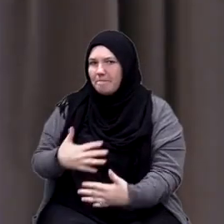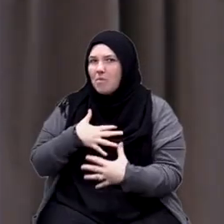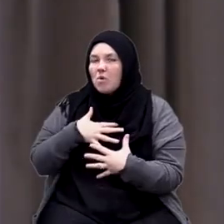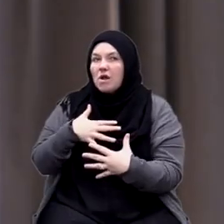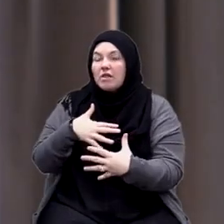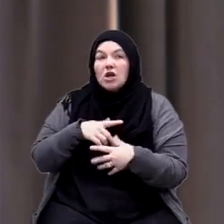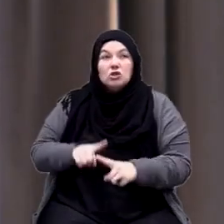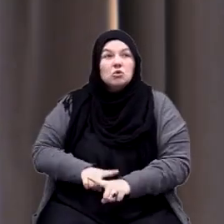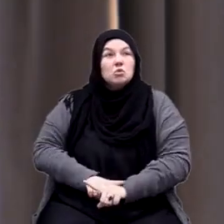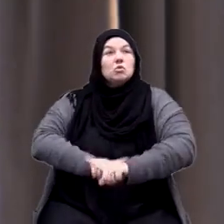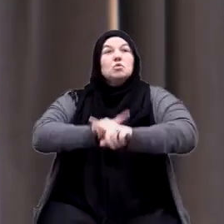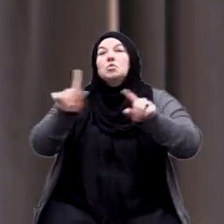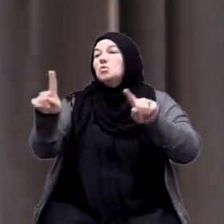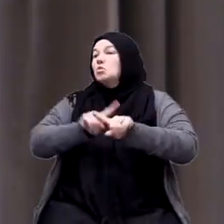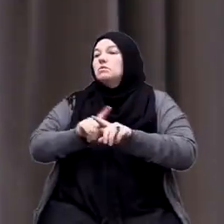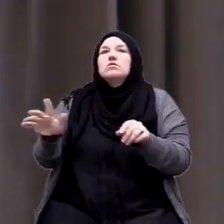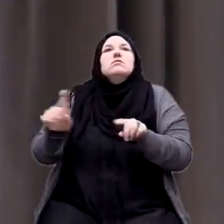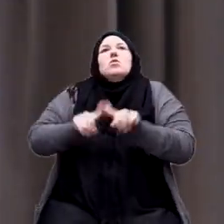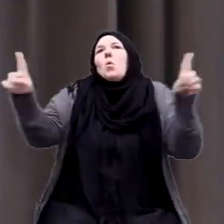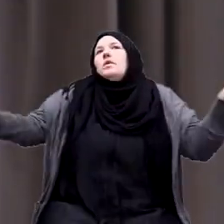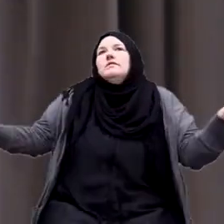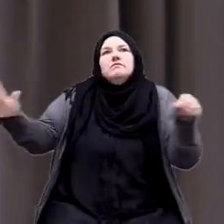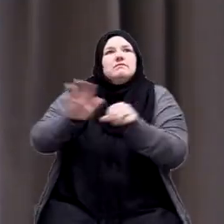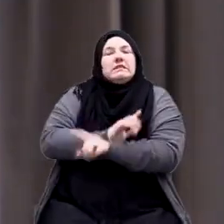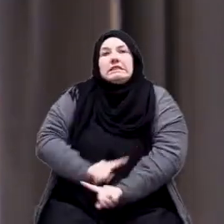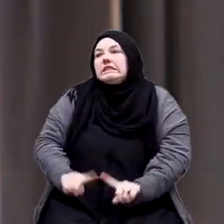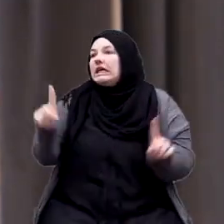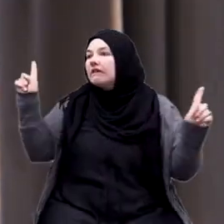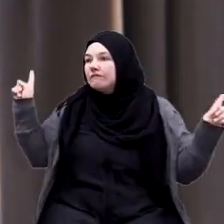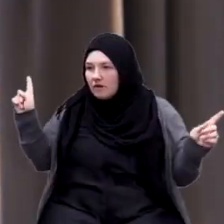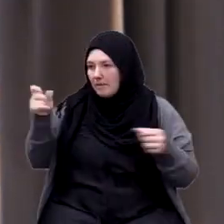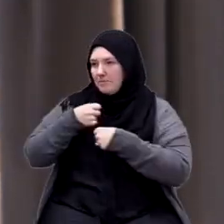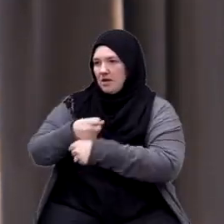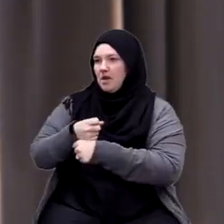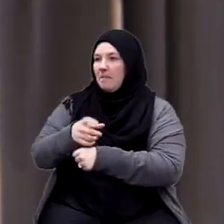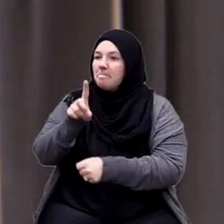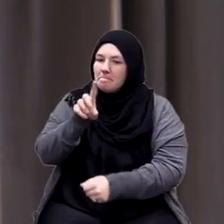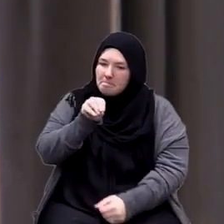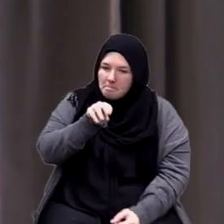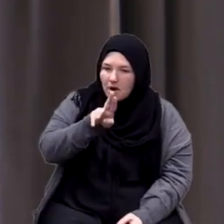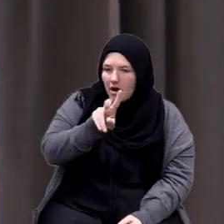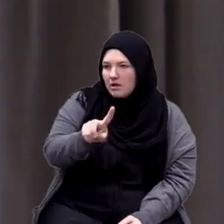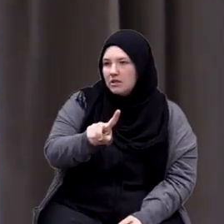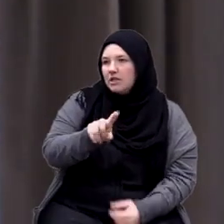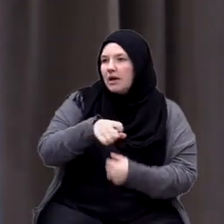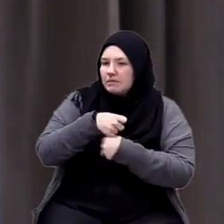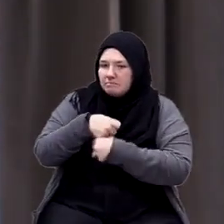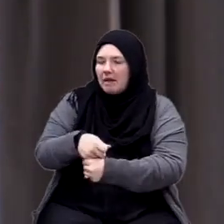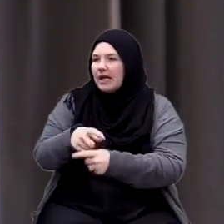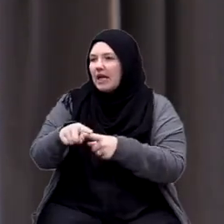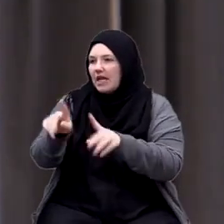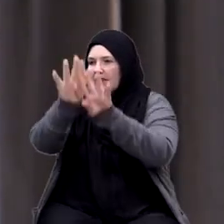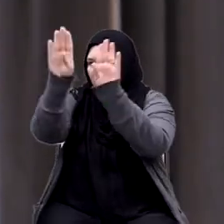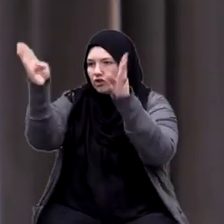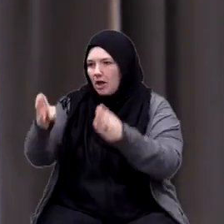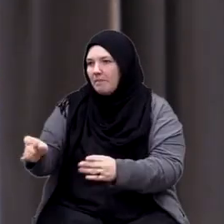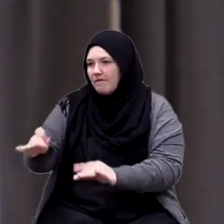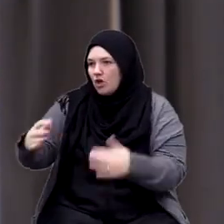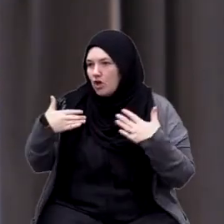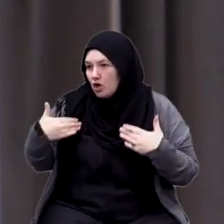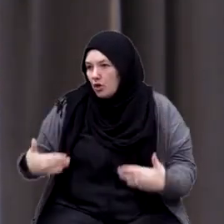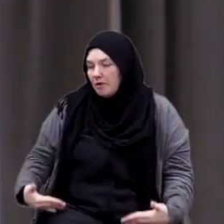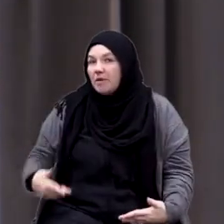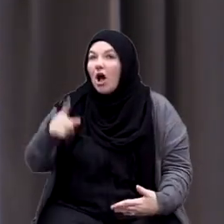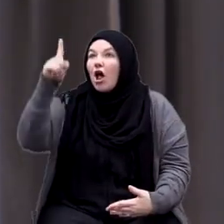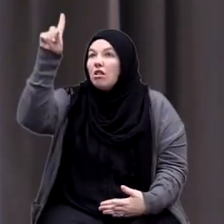totally different creation. Mud that was formed into the shape of a human being, and Allah